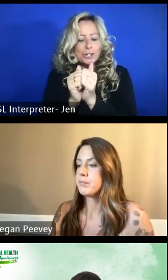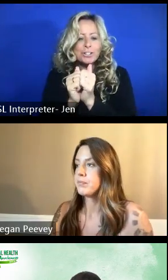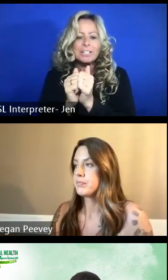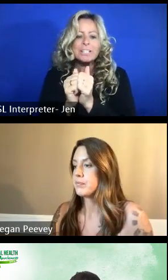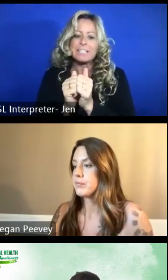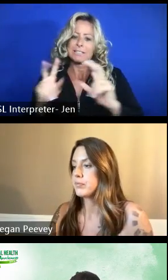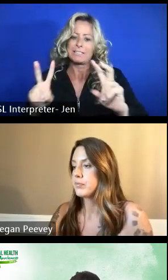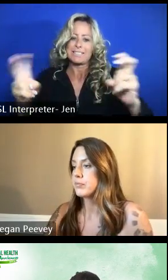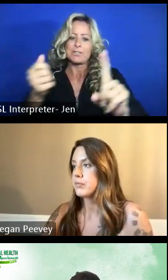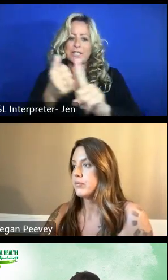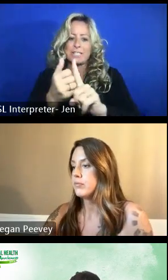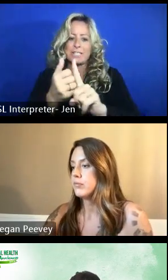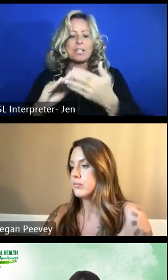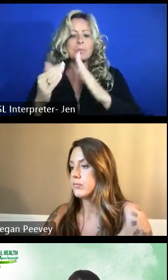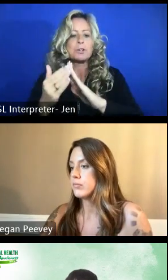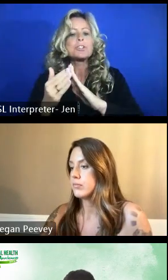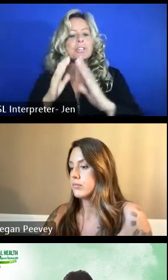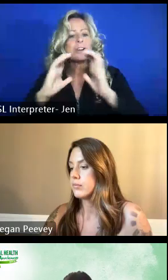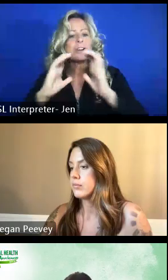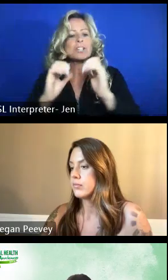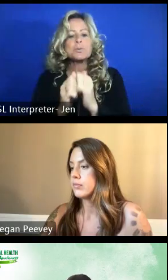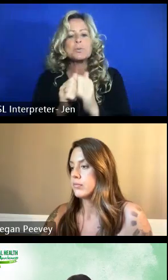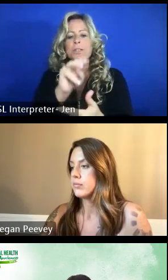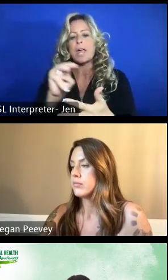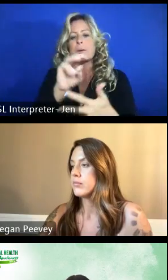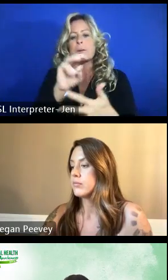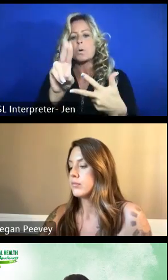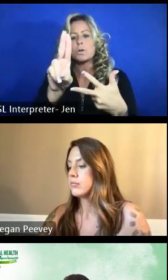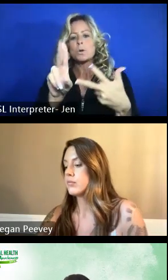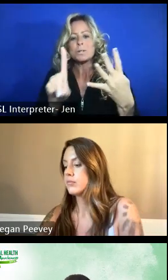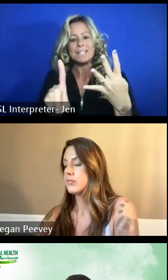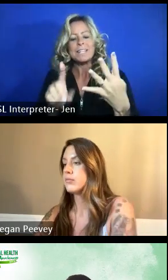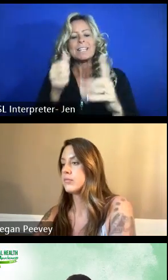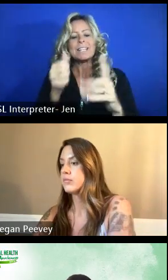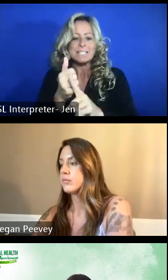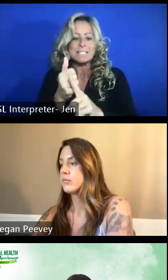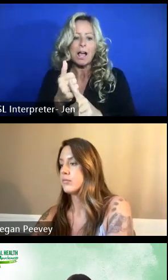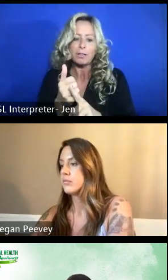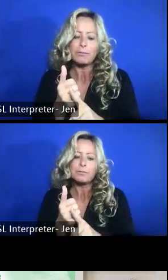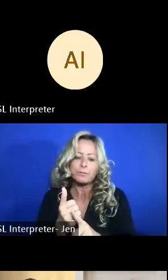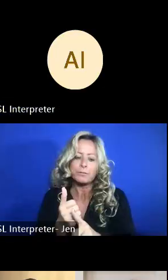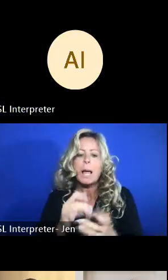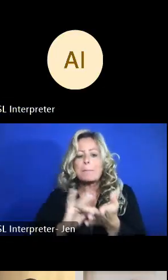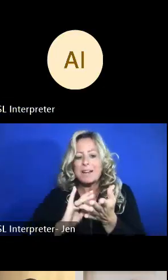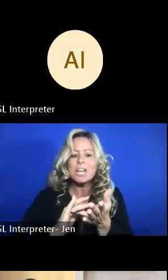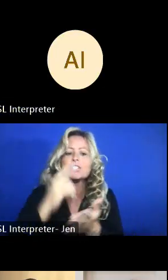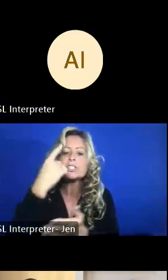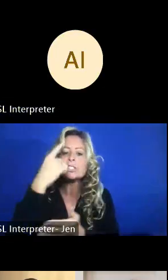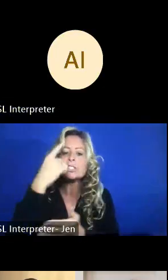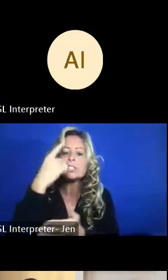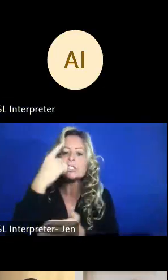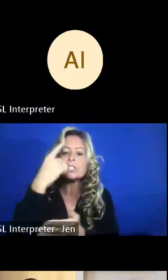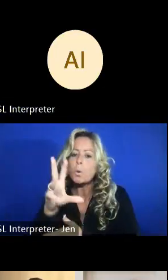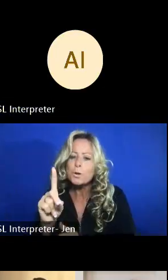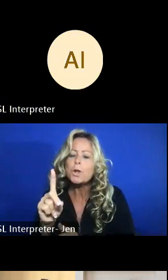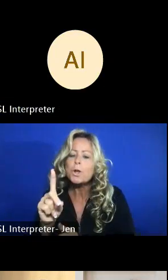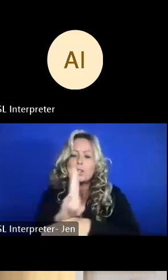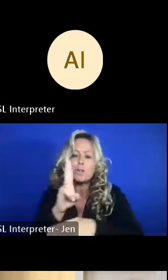on MOUD medications for opioid use disorder. We are so glad that you are here and joining us today.